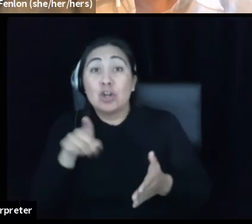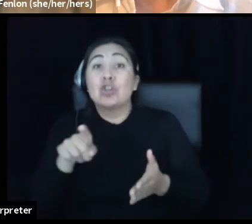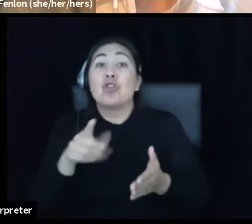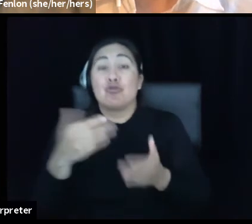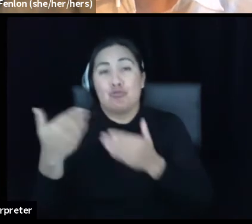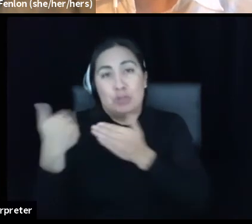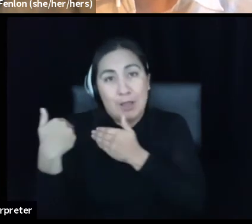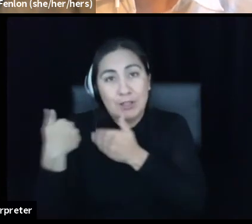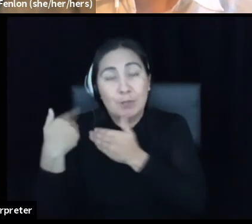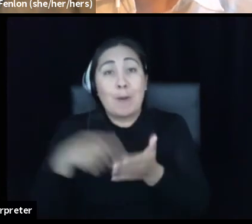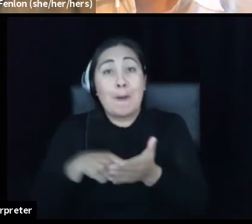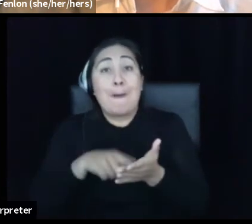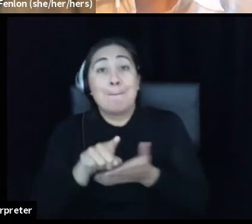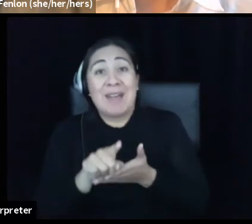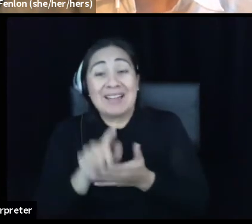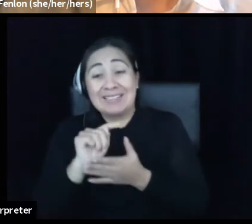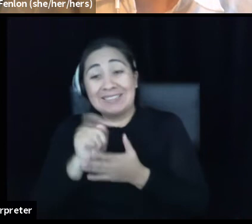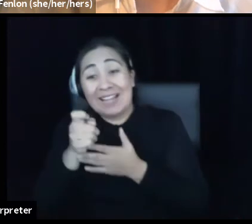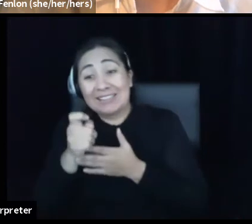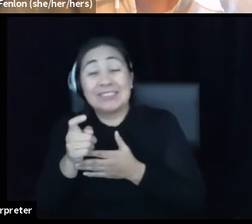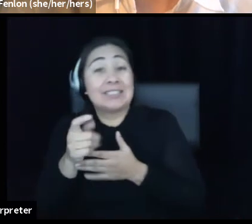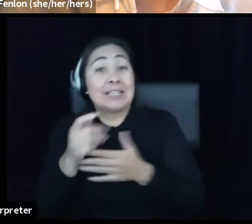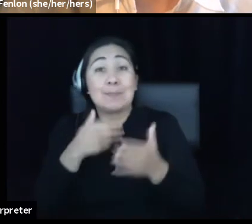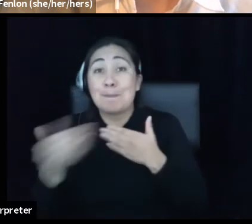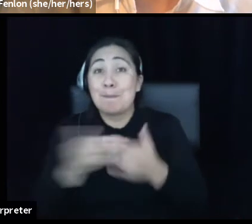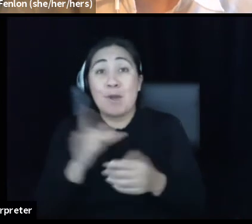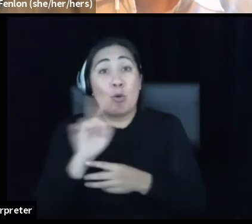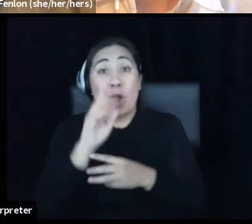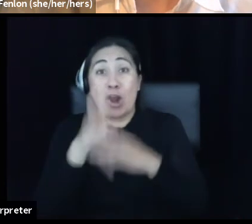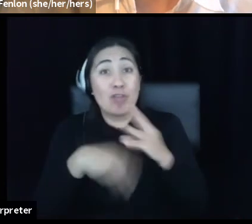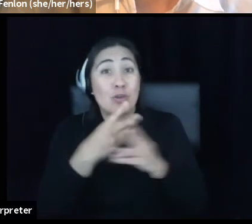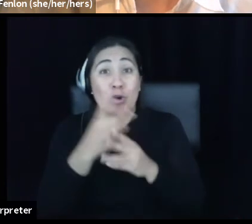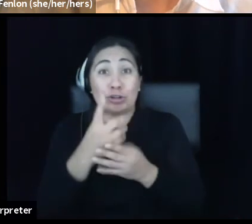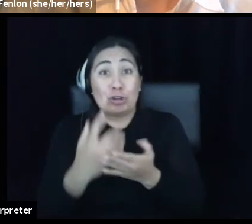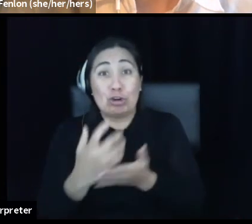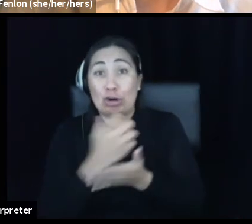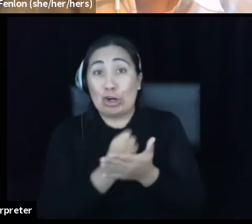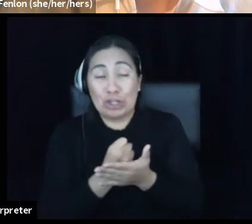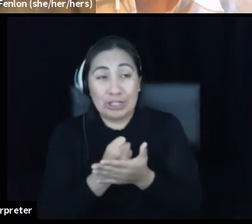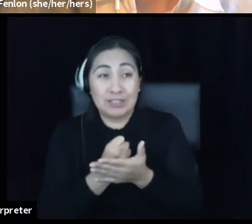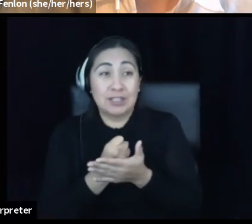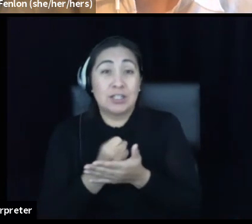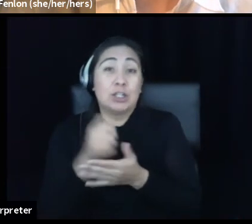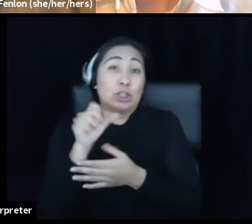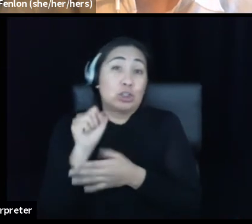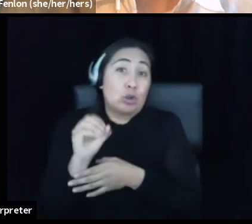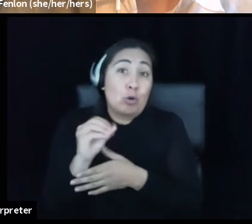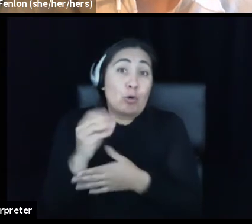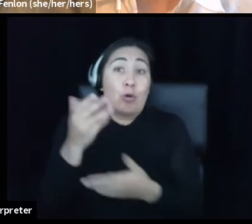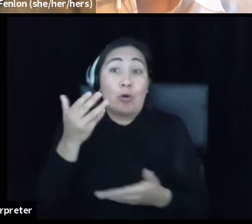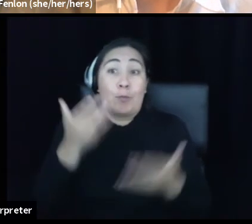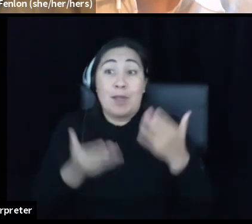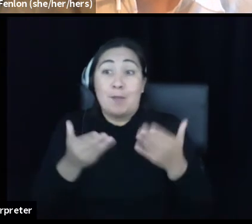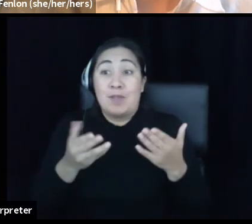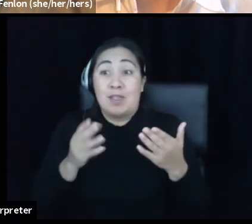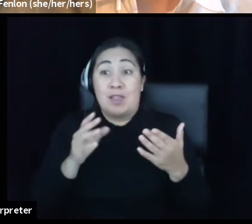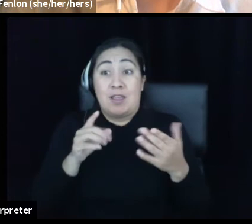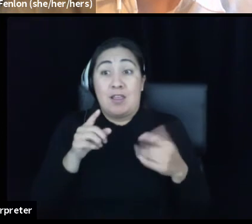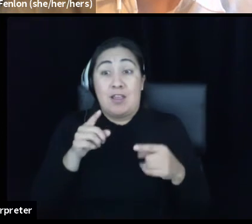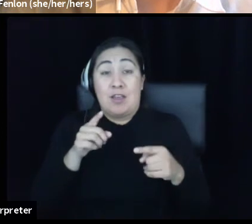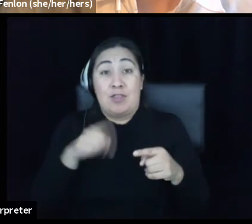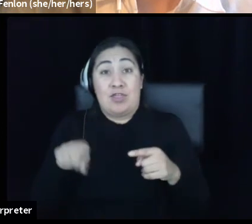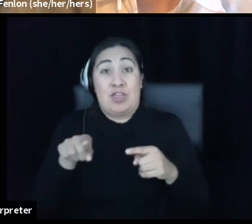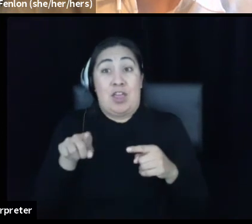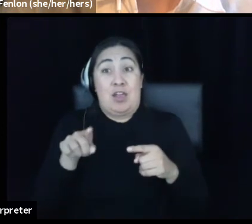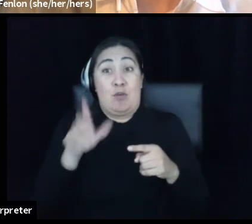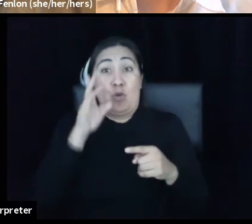income wherever in the world you earned it. So perhaps the UC folks would consider that, but I just don't know enough